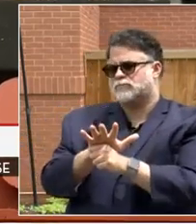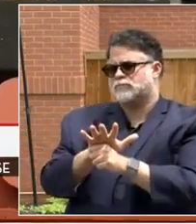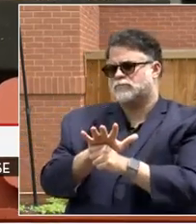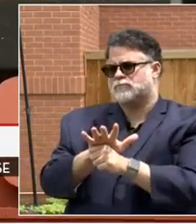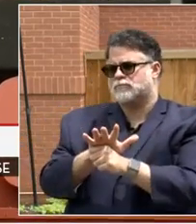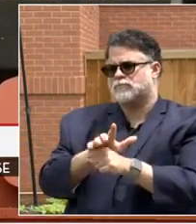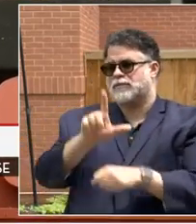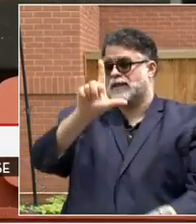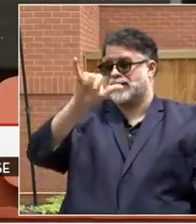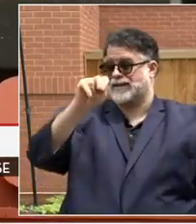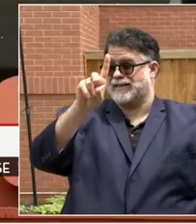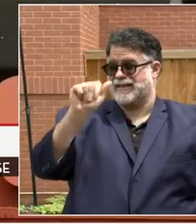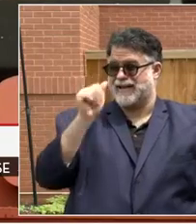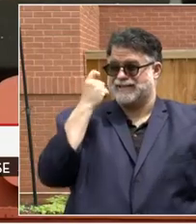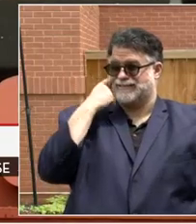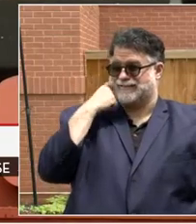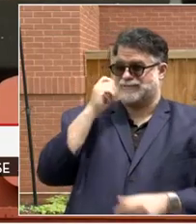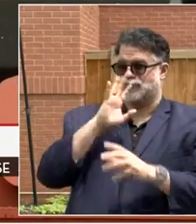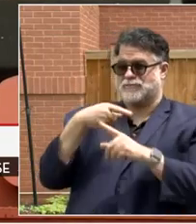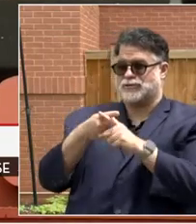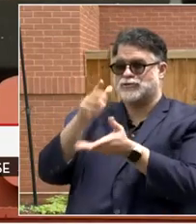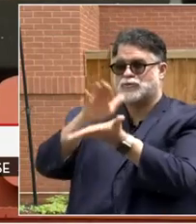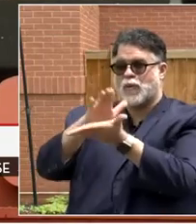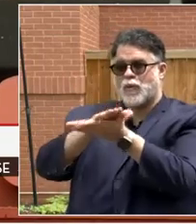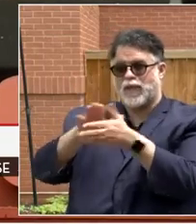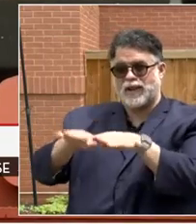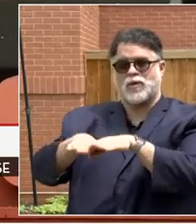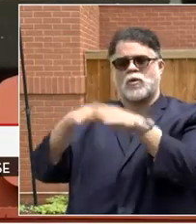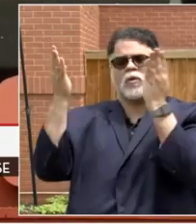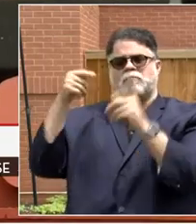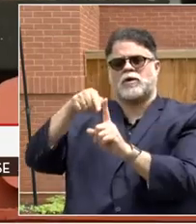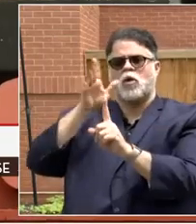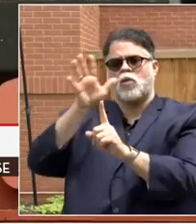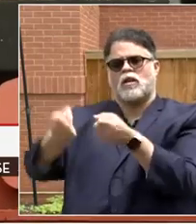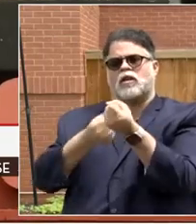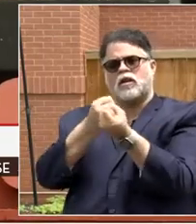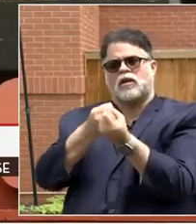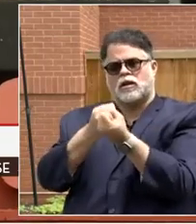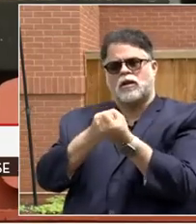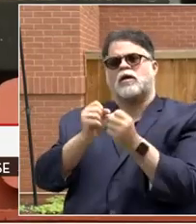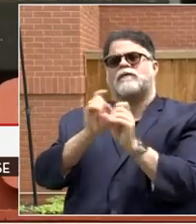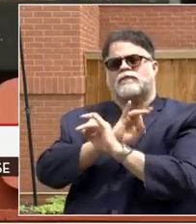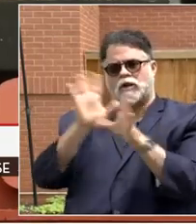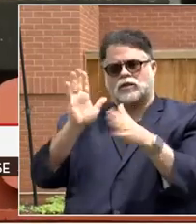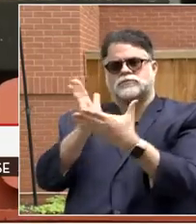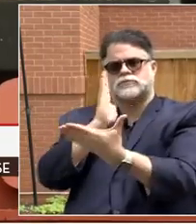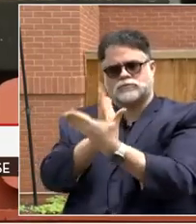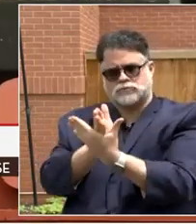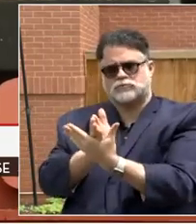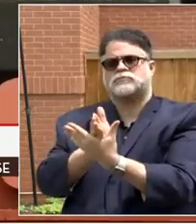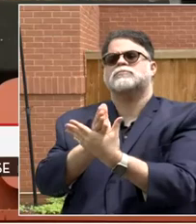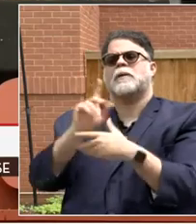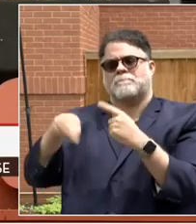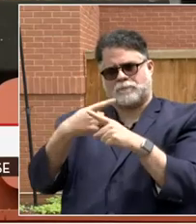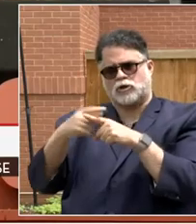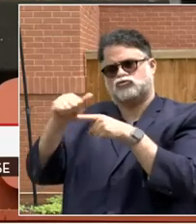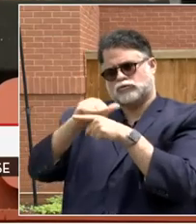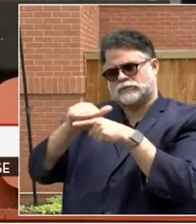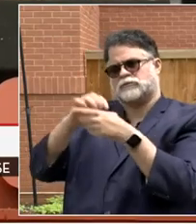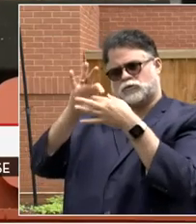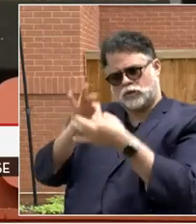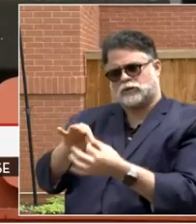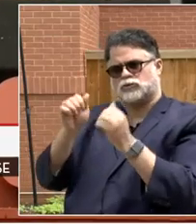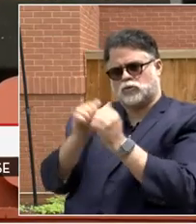academy that we will be supporting, where violence interrupters will get training and support and be able to earn